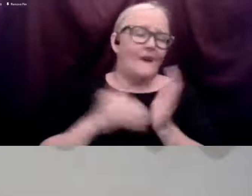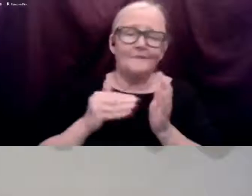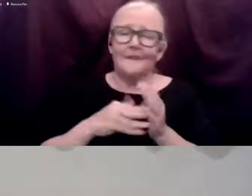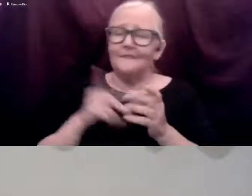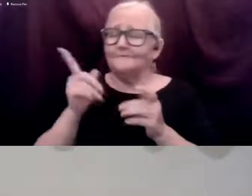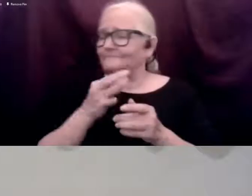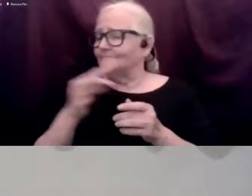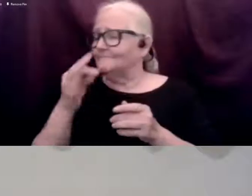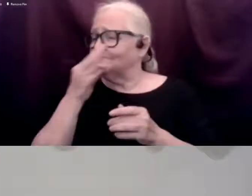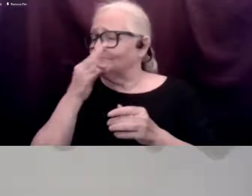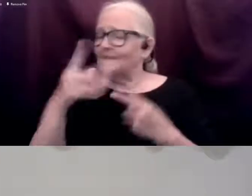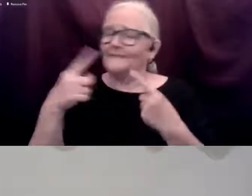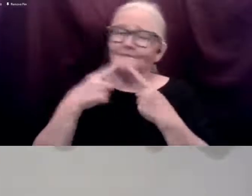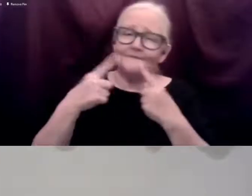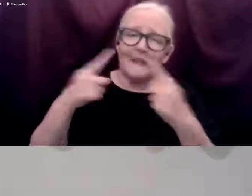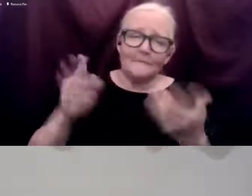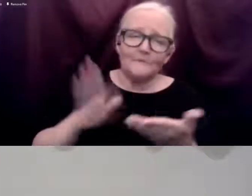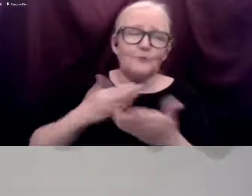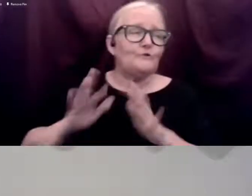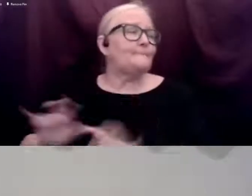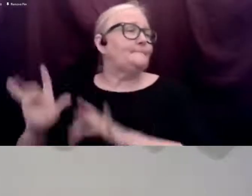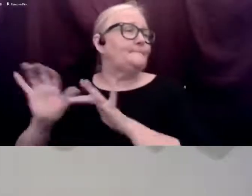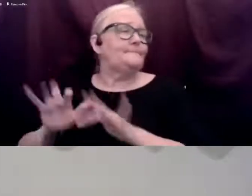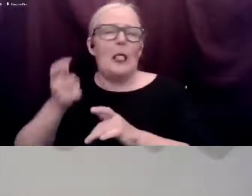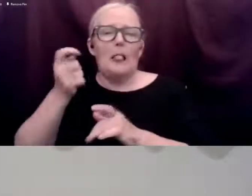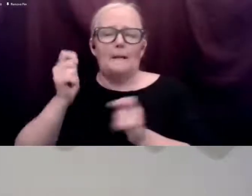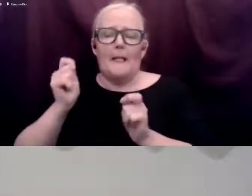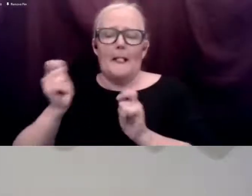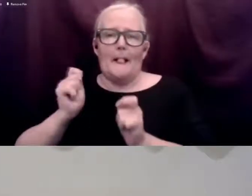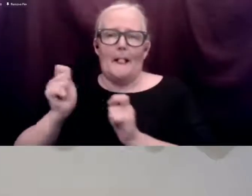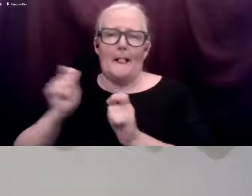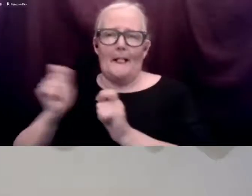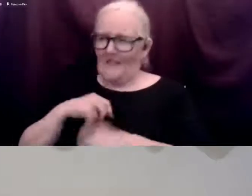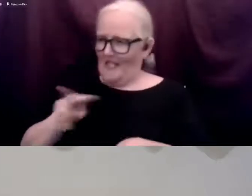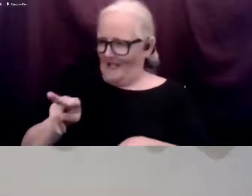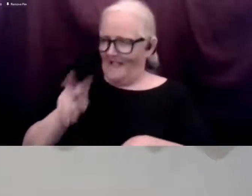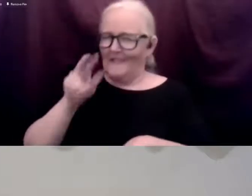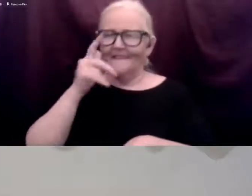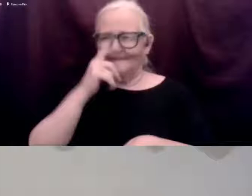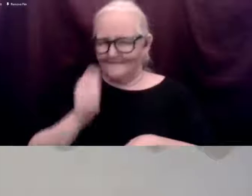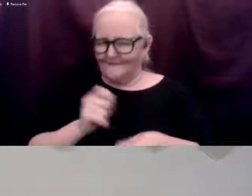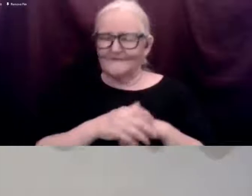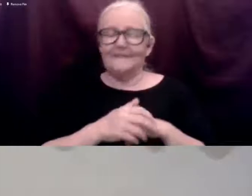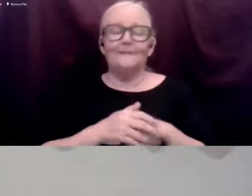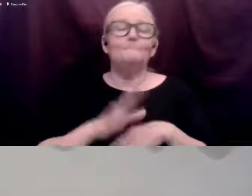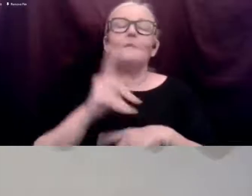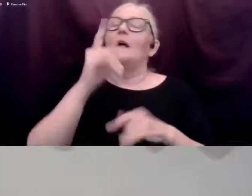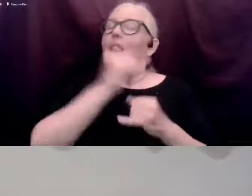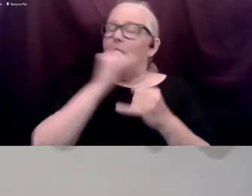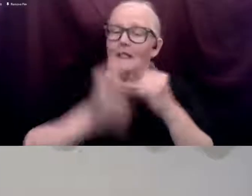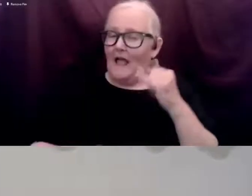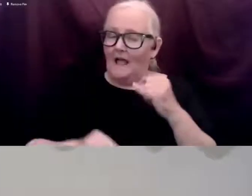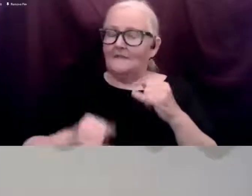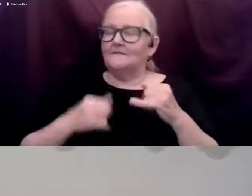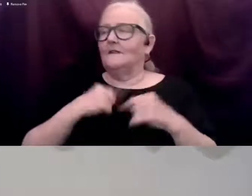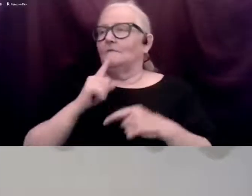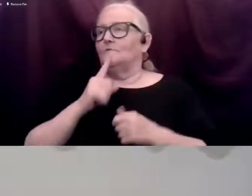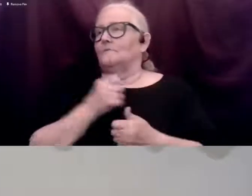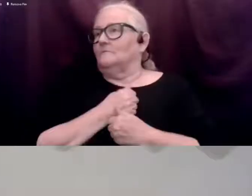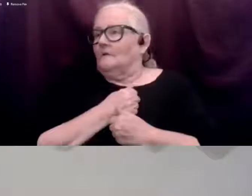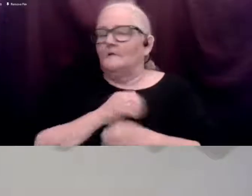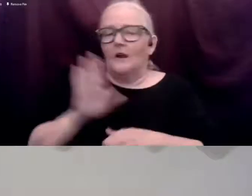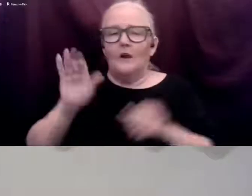subtle ways. Finally, what I enjoy most about Phyllis is her ability to handle most situations